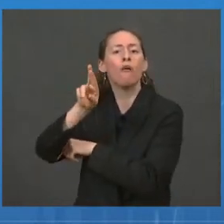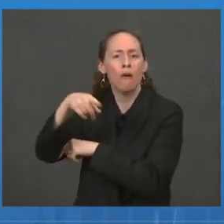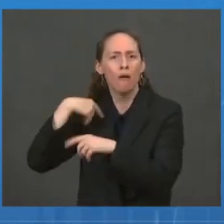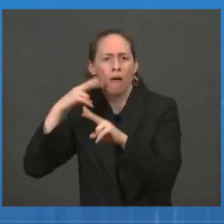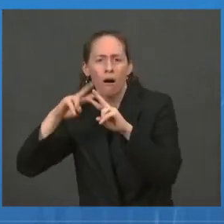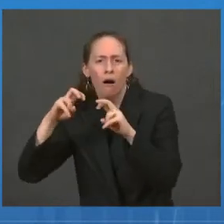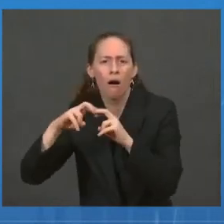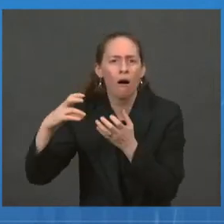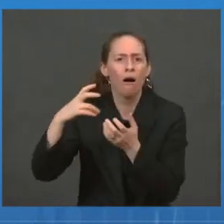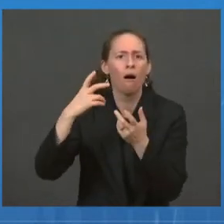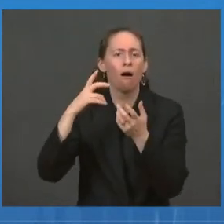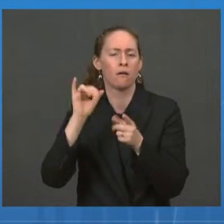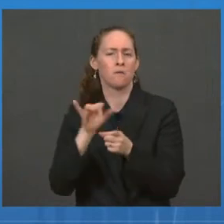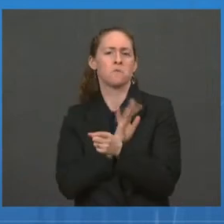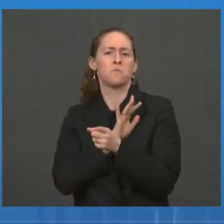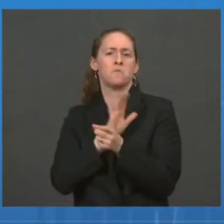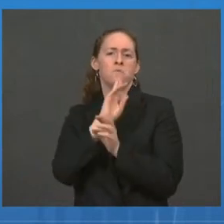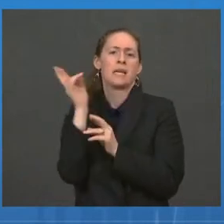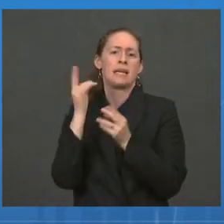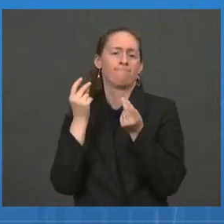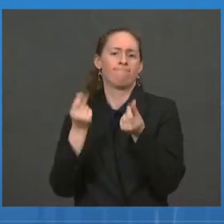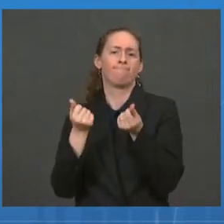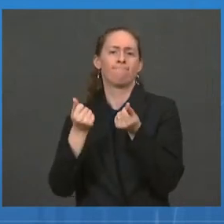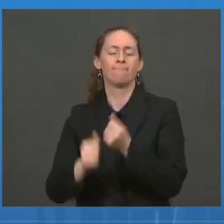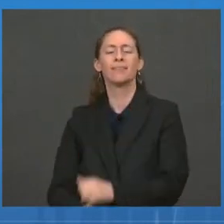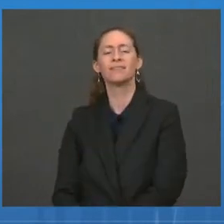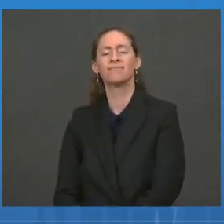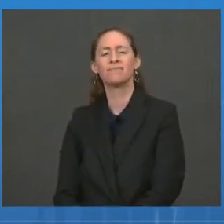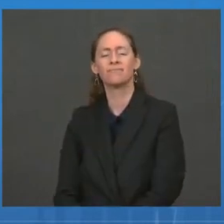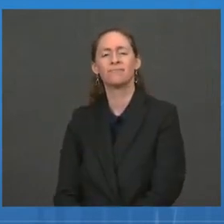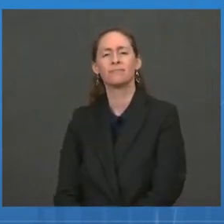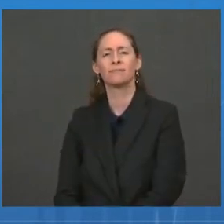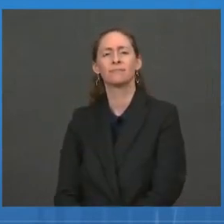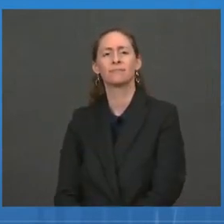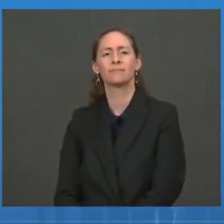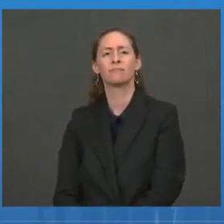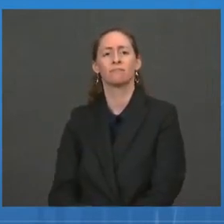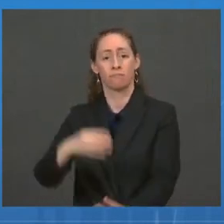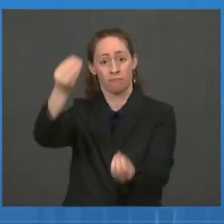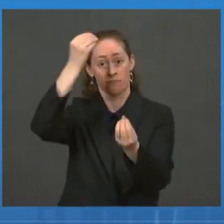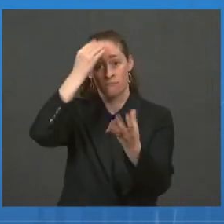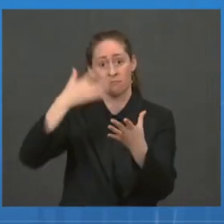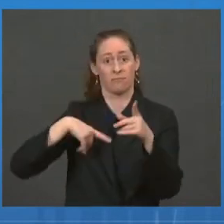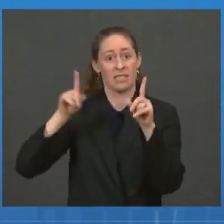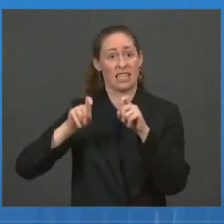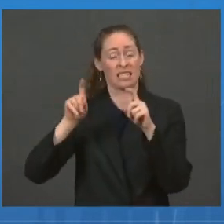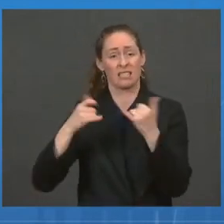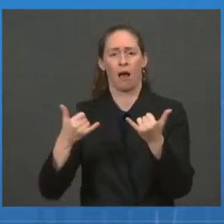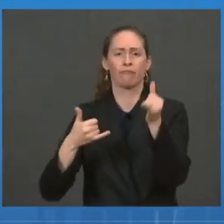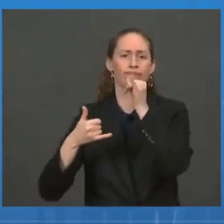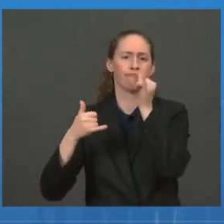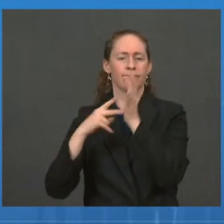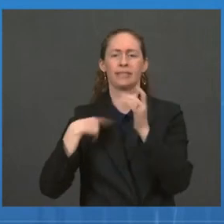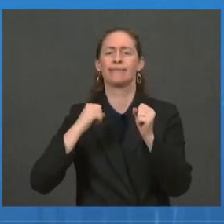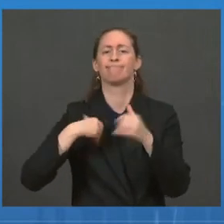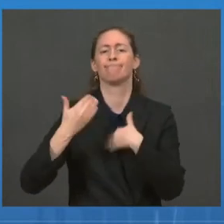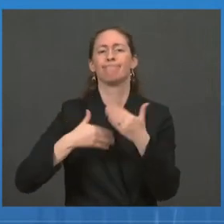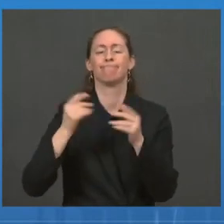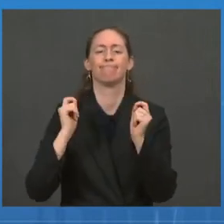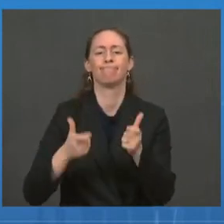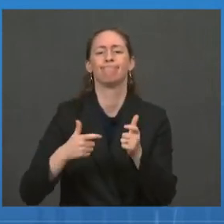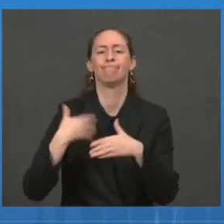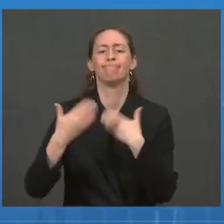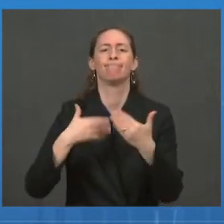quick detection of cases we have worked to address spread spread of infection through travel during travel through